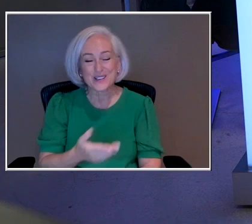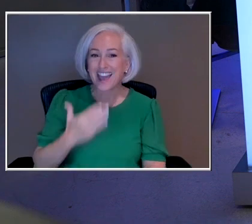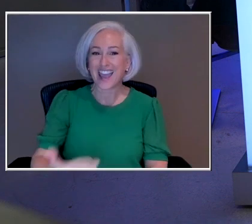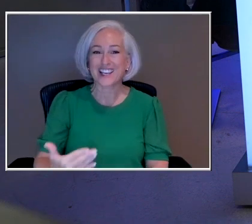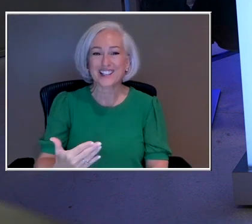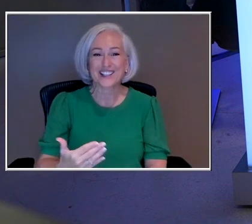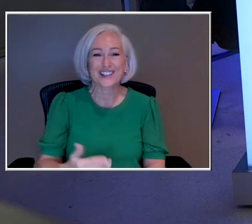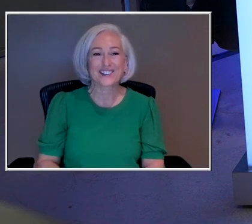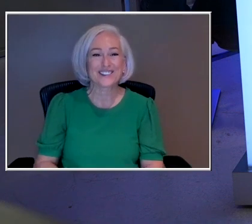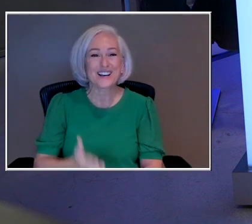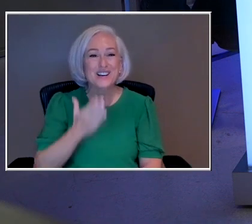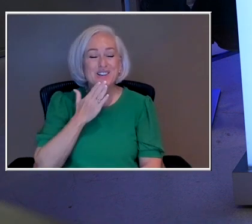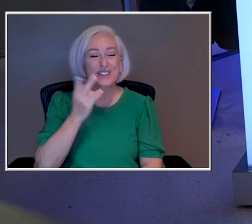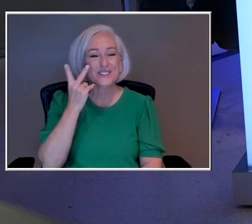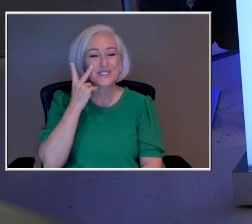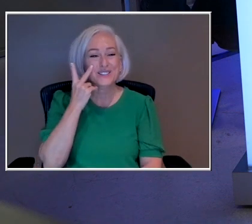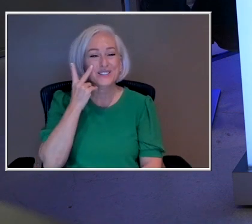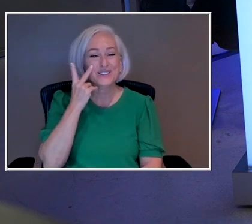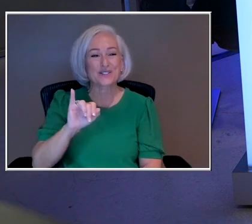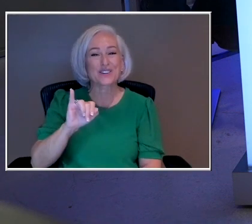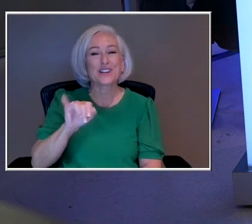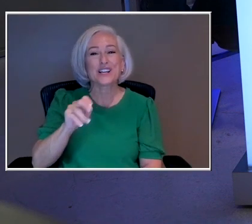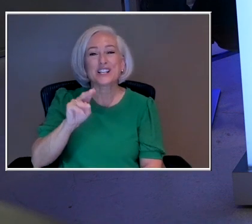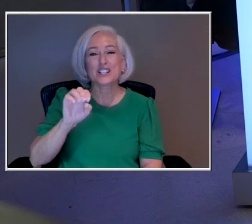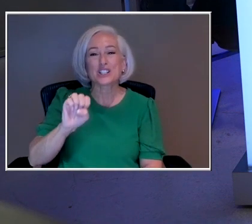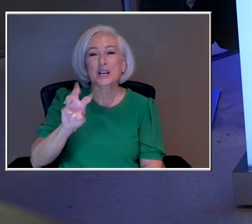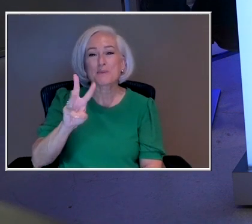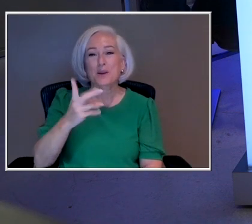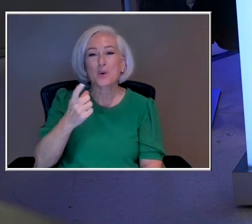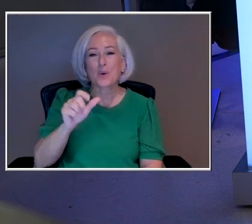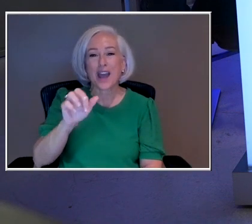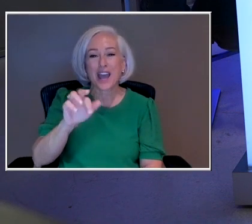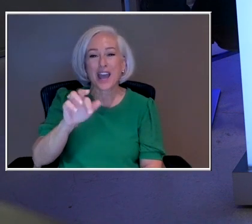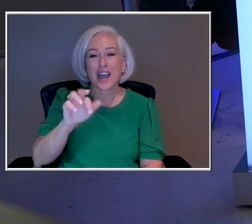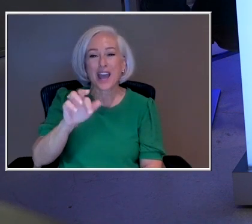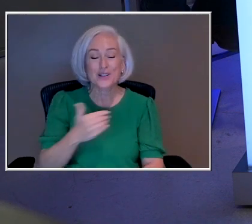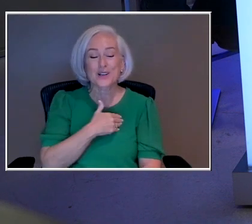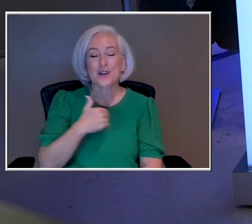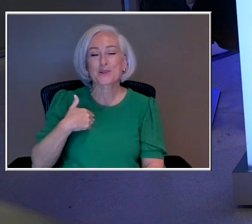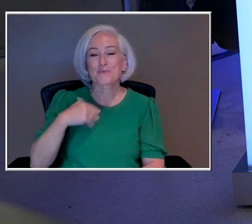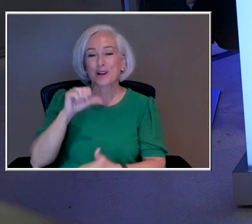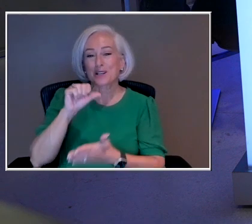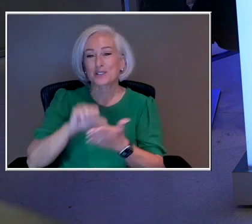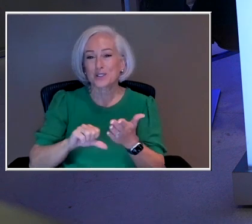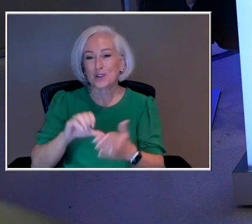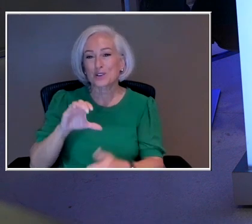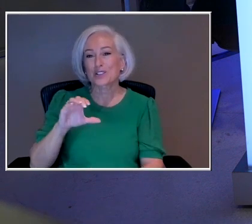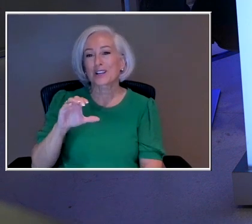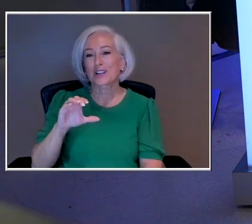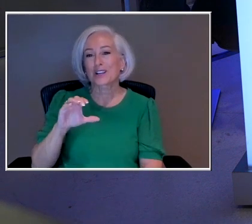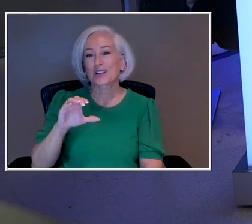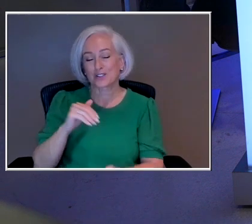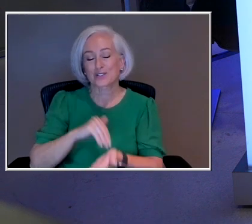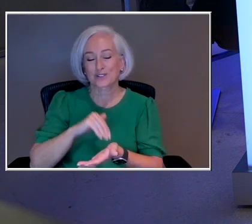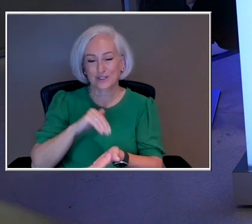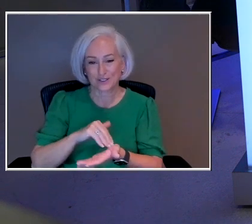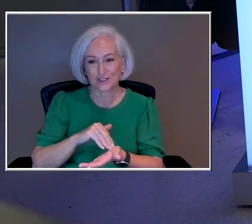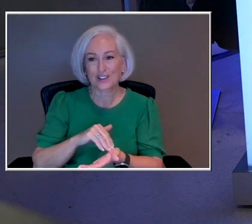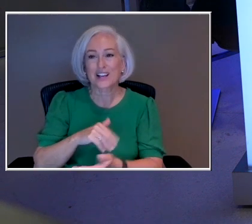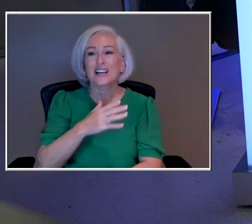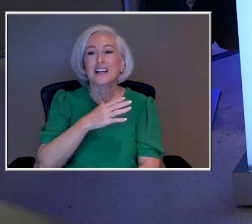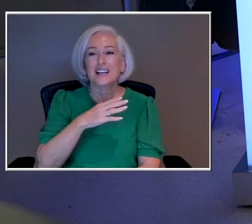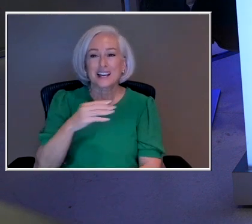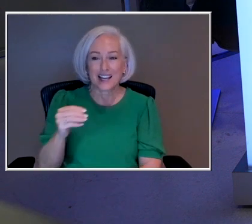Dr. Wagner, Jamie Wagner, is also here with us, breast surgical oncologist, also the division chief of breast surgical oncology at the University of